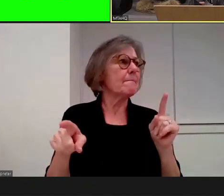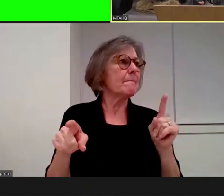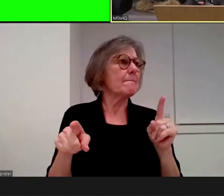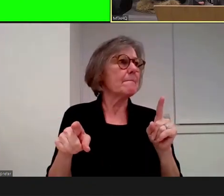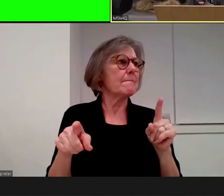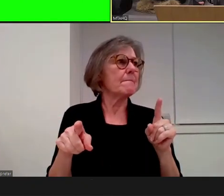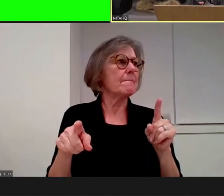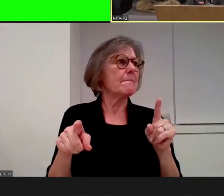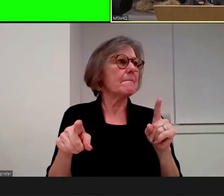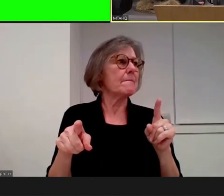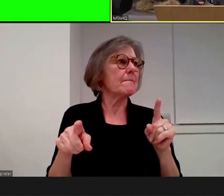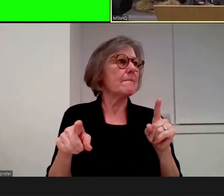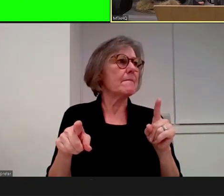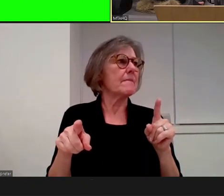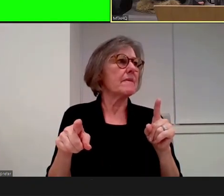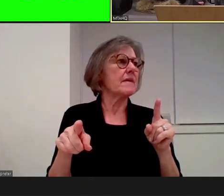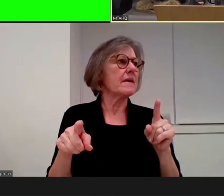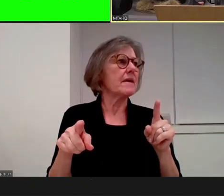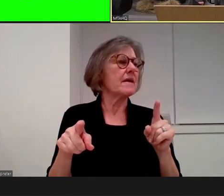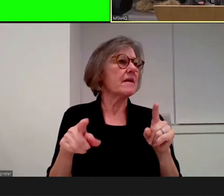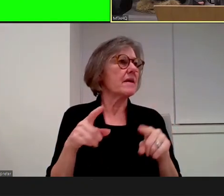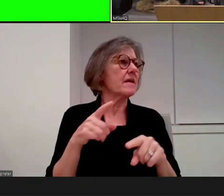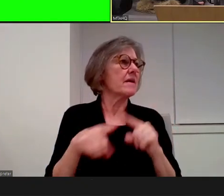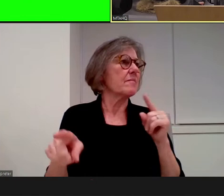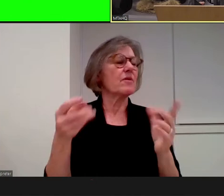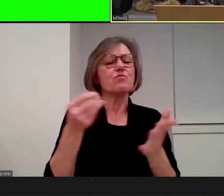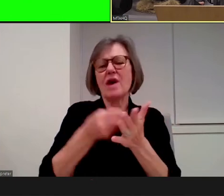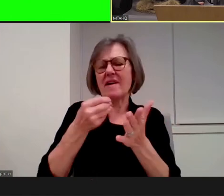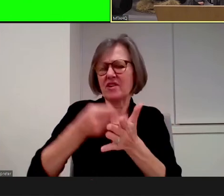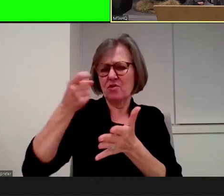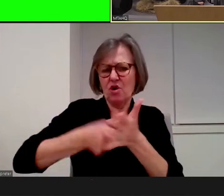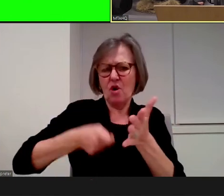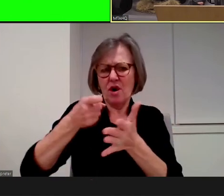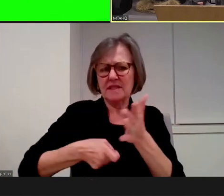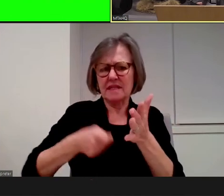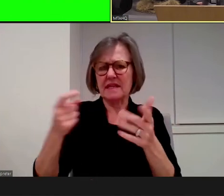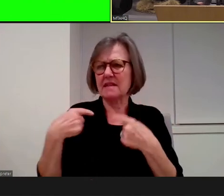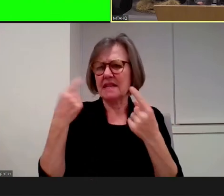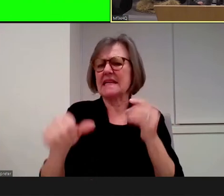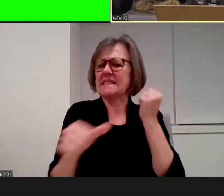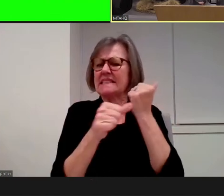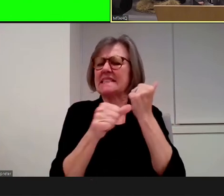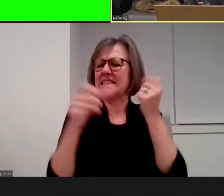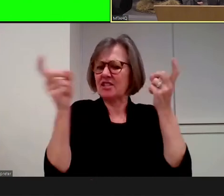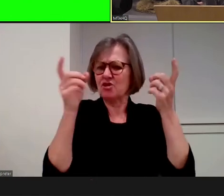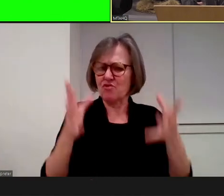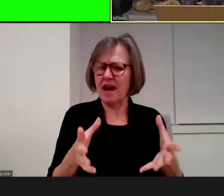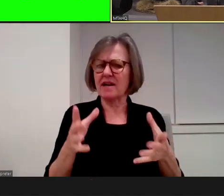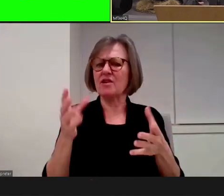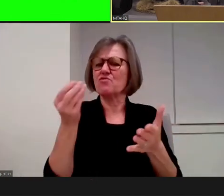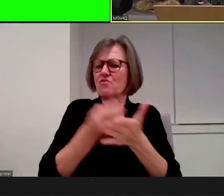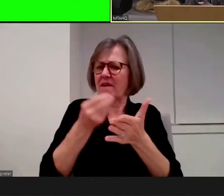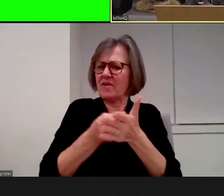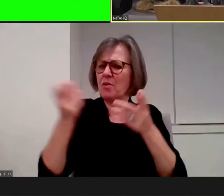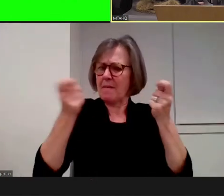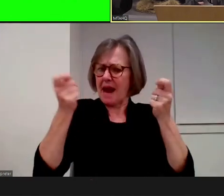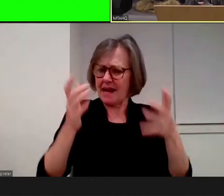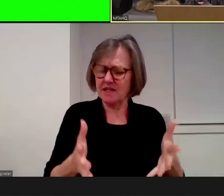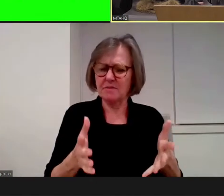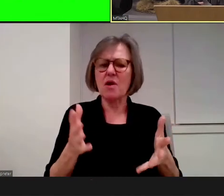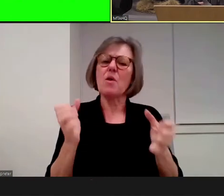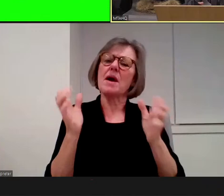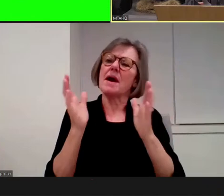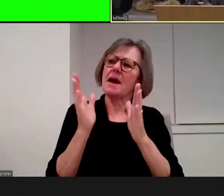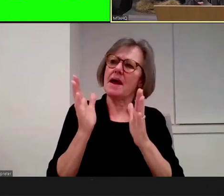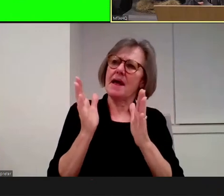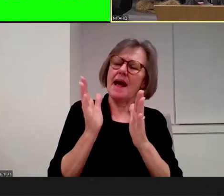is extremely well-versed with revenue costing, and he's been the assistant director in revenue management. So I want to ask this